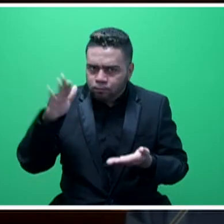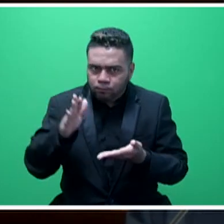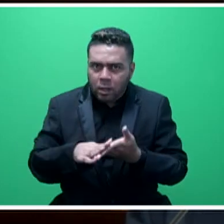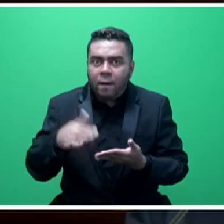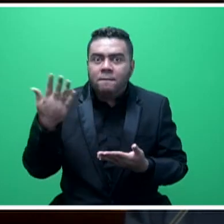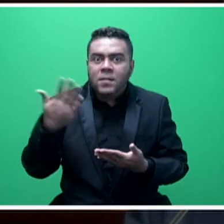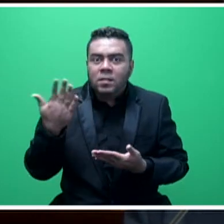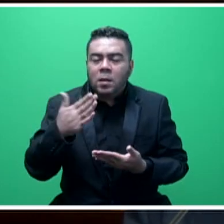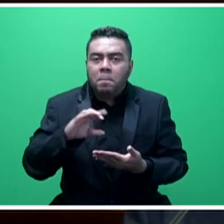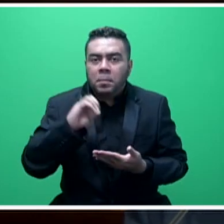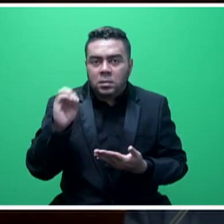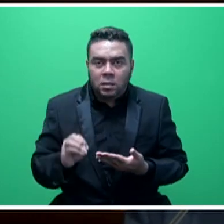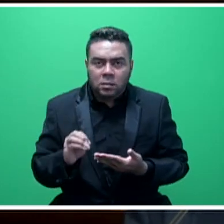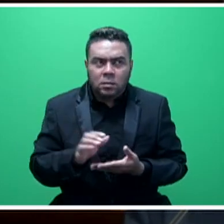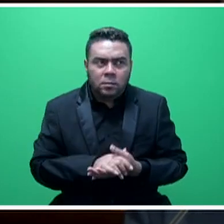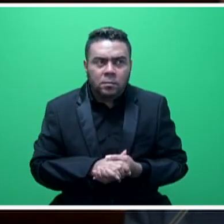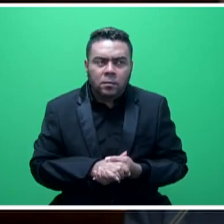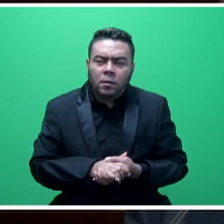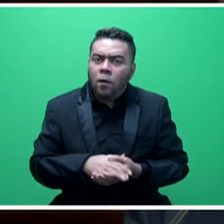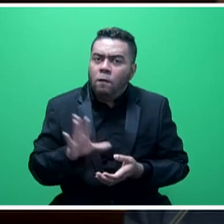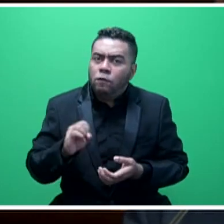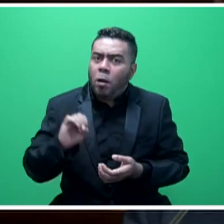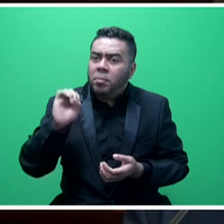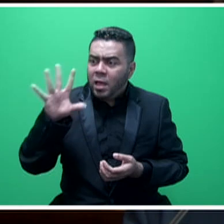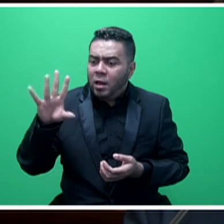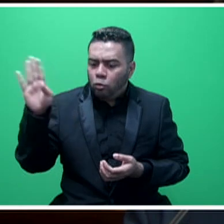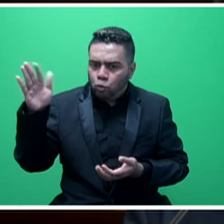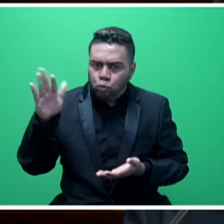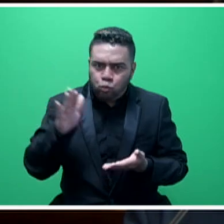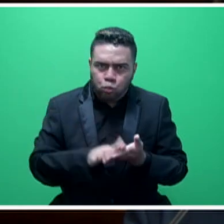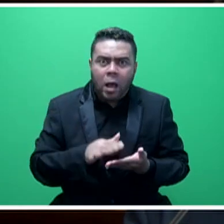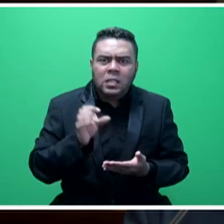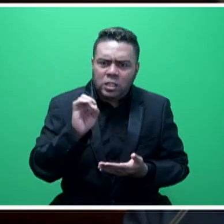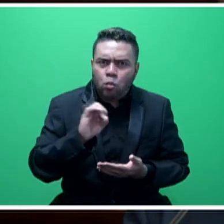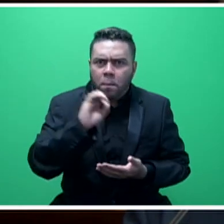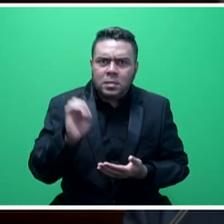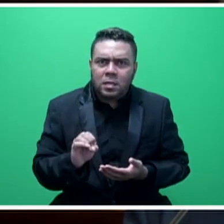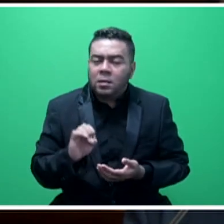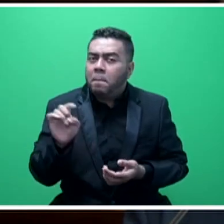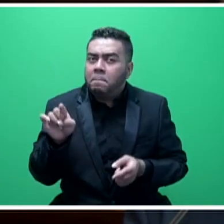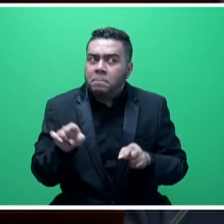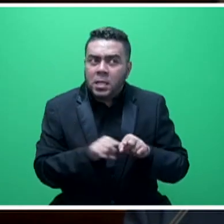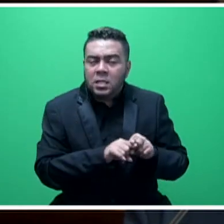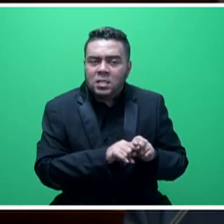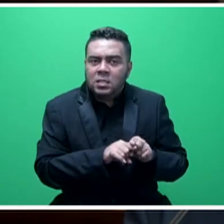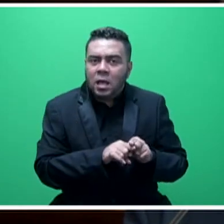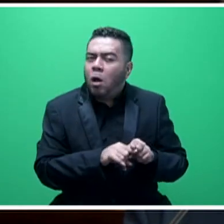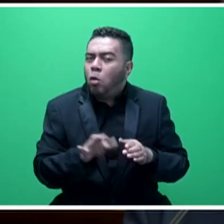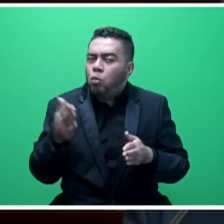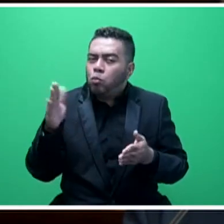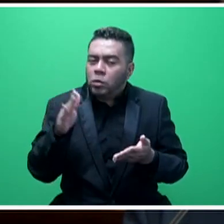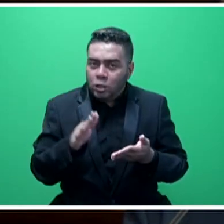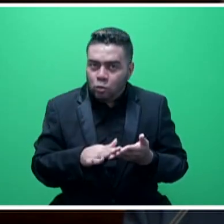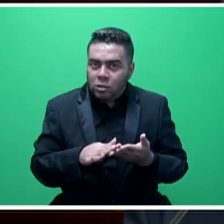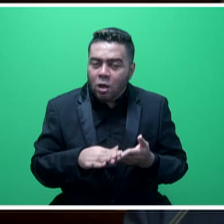import excise reduced from 10 to 0%. This leads to reduced cost of production, ability